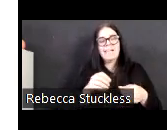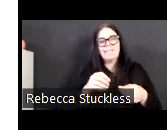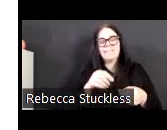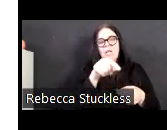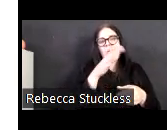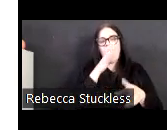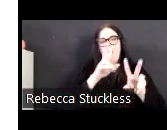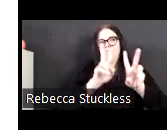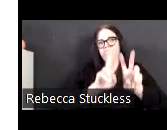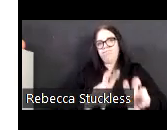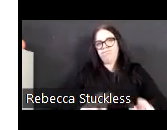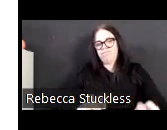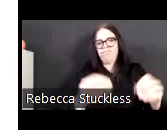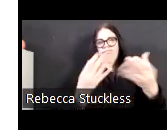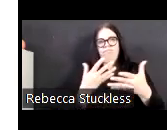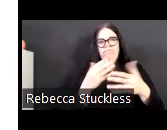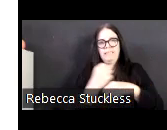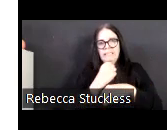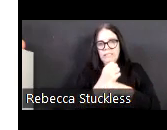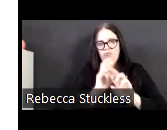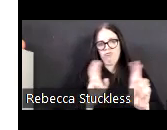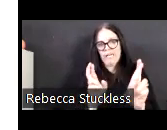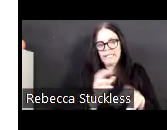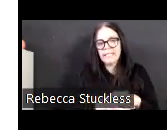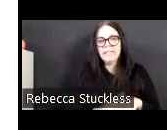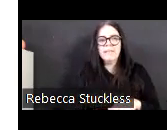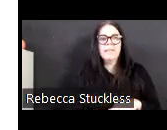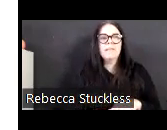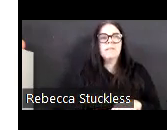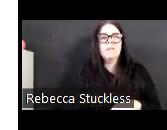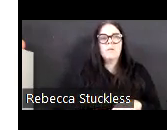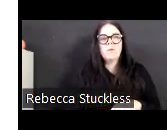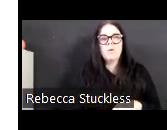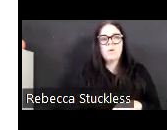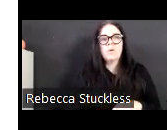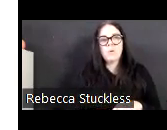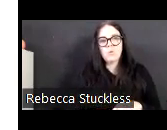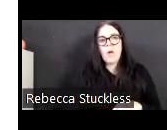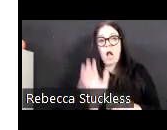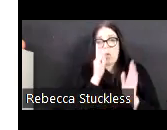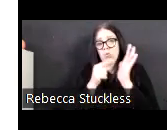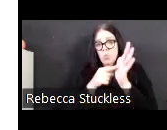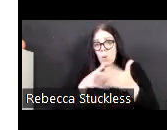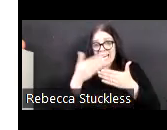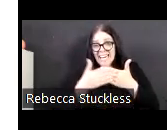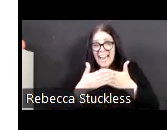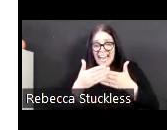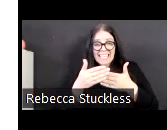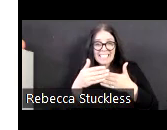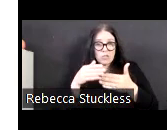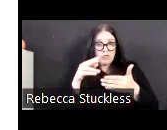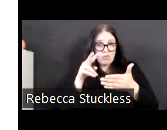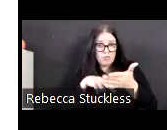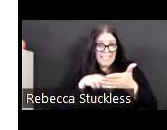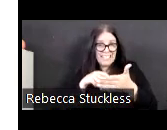develop these statistics for you. So the next reading task that I'm going to show you is working at a Flesch-Kincaid